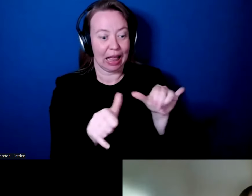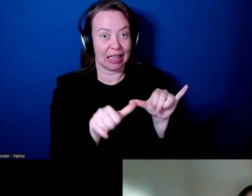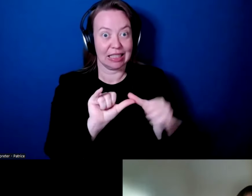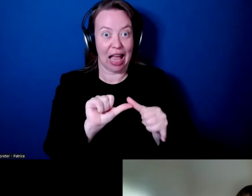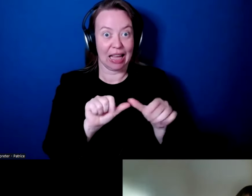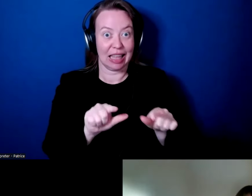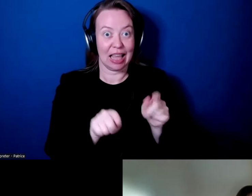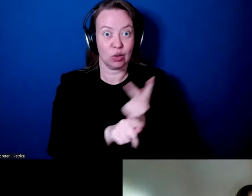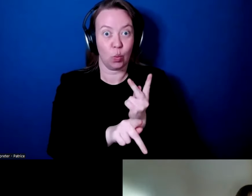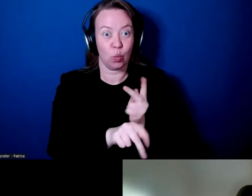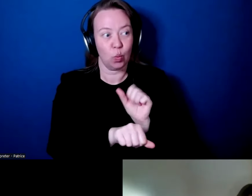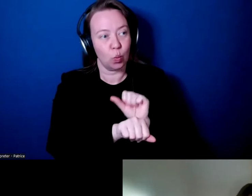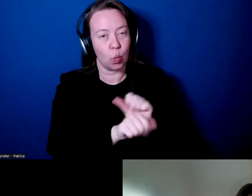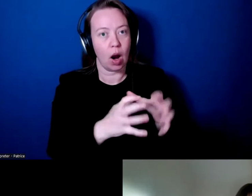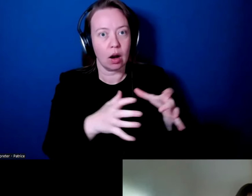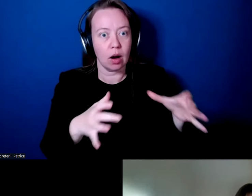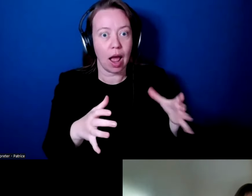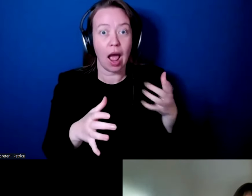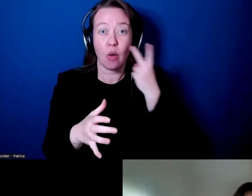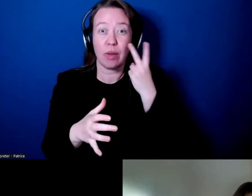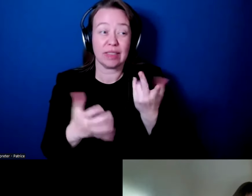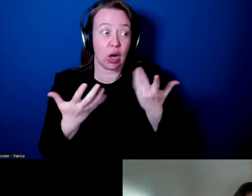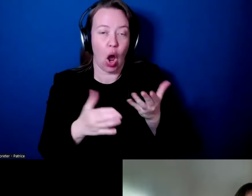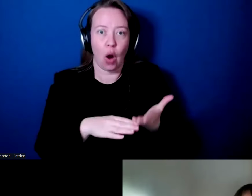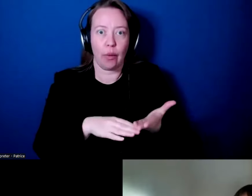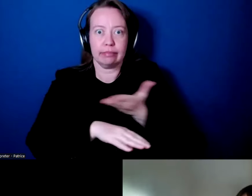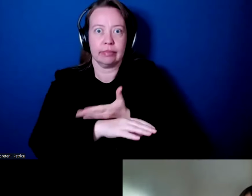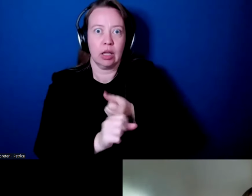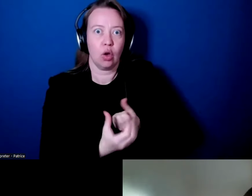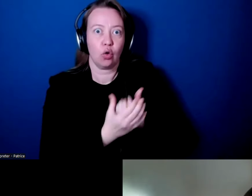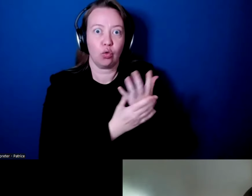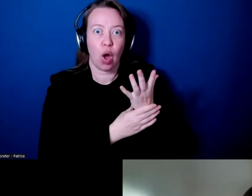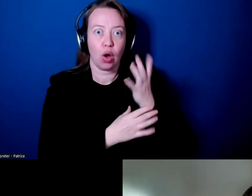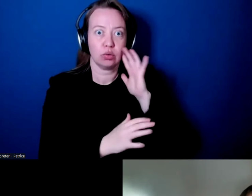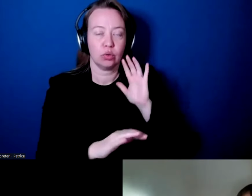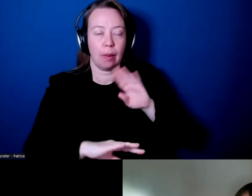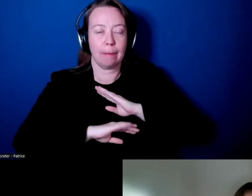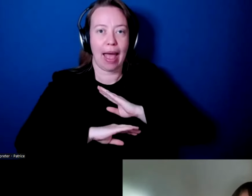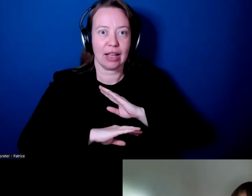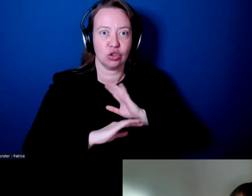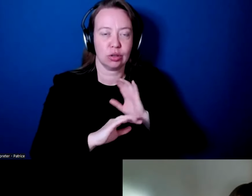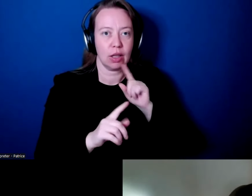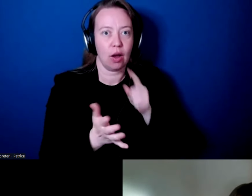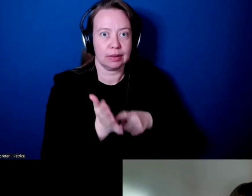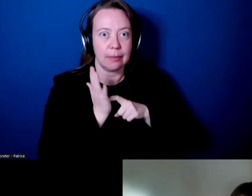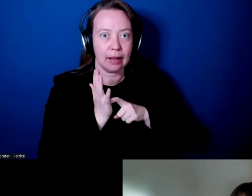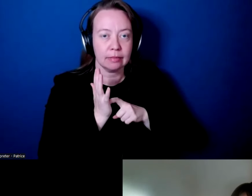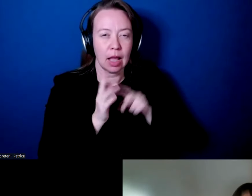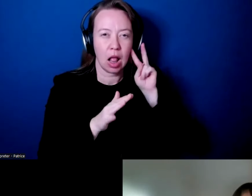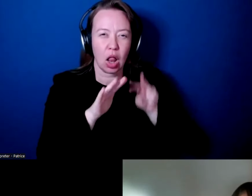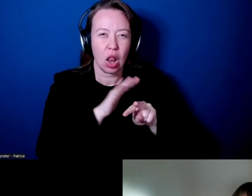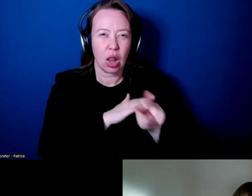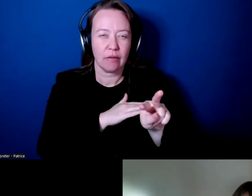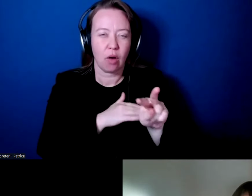workforce and the growth that we've already seen in this workforce to meet demand and the projected growth looking ahead. In the next